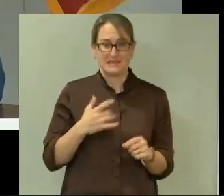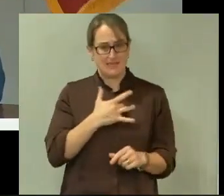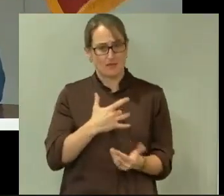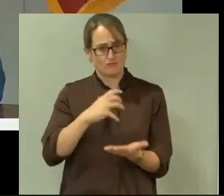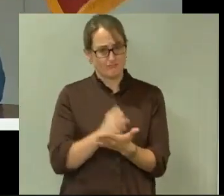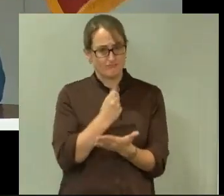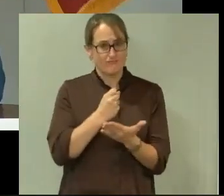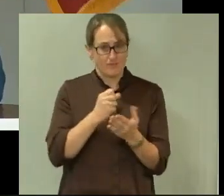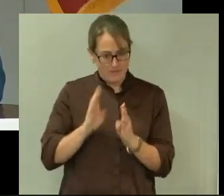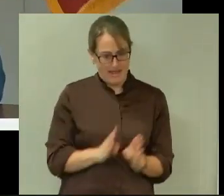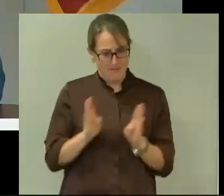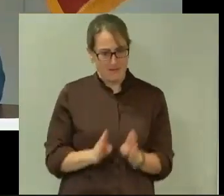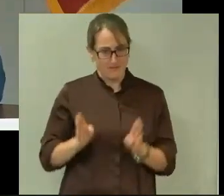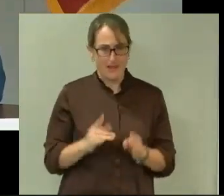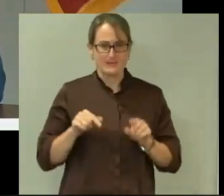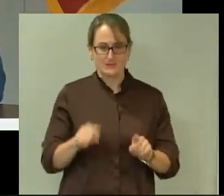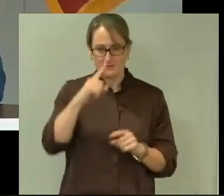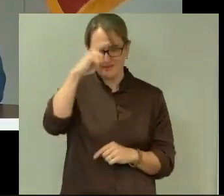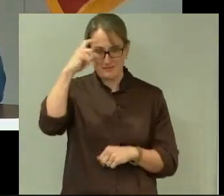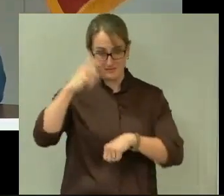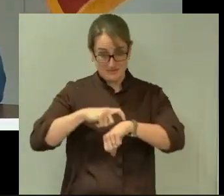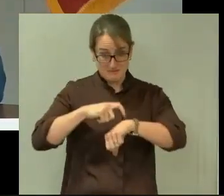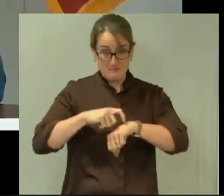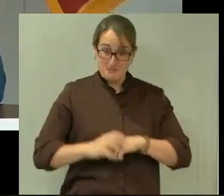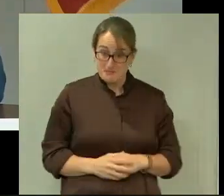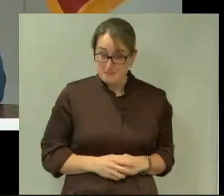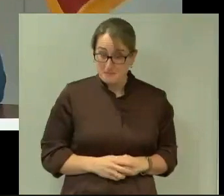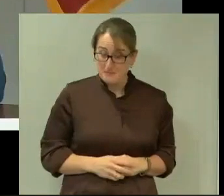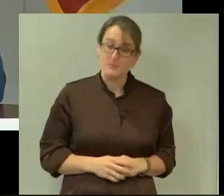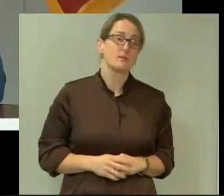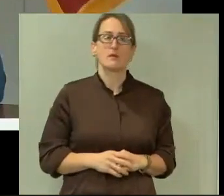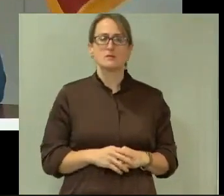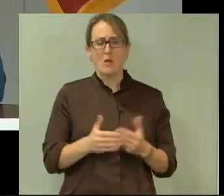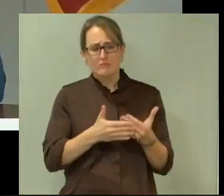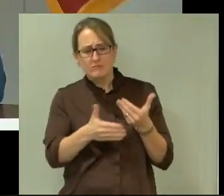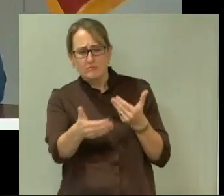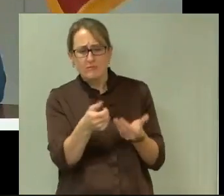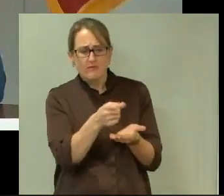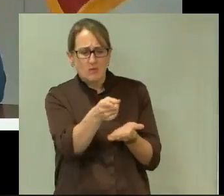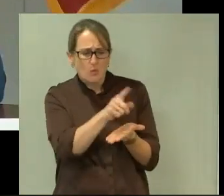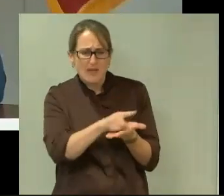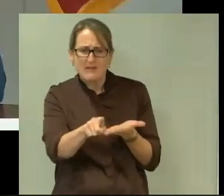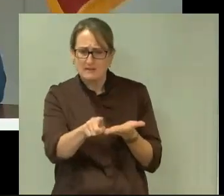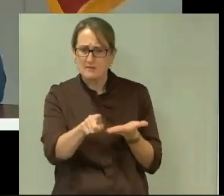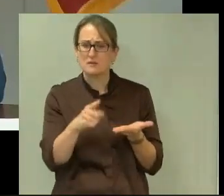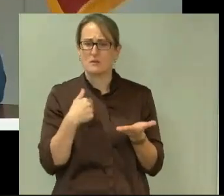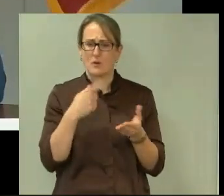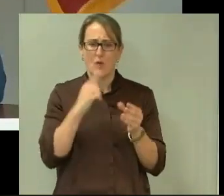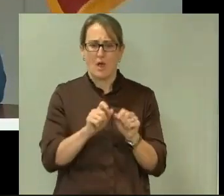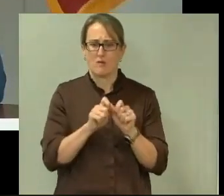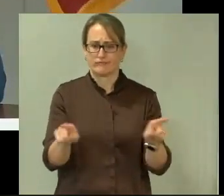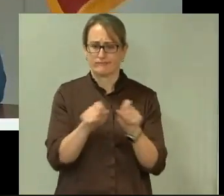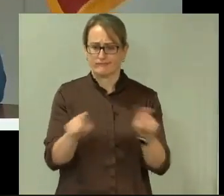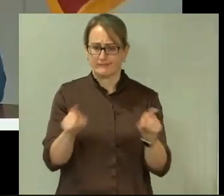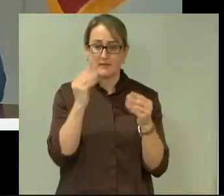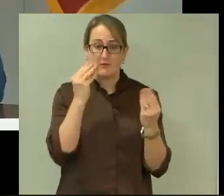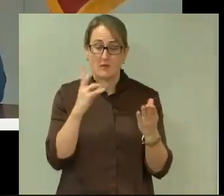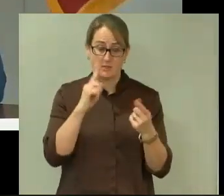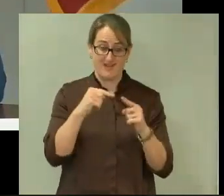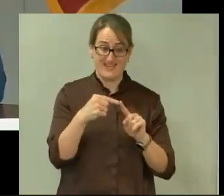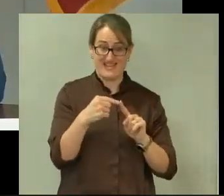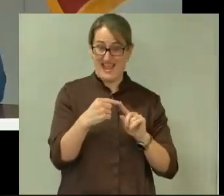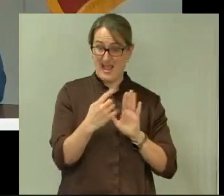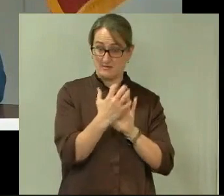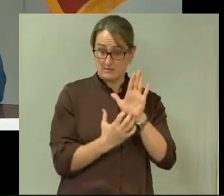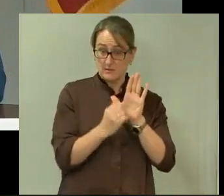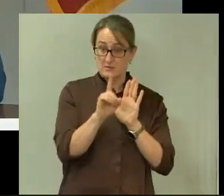summer. And so over the next few weeks, you'll receive updates on that guidance through our COVID-19 weekly email. And if you would like to